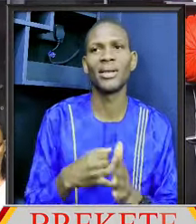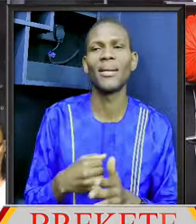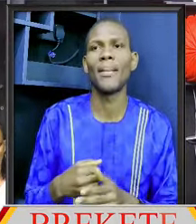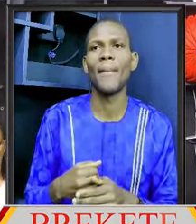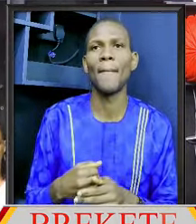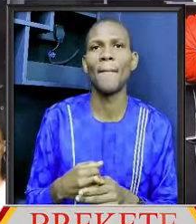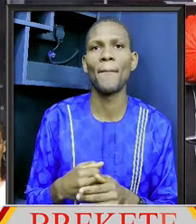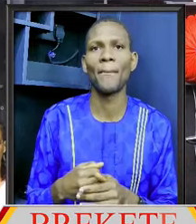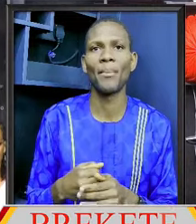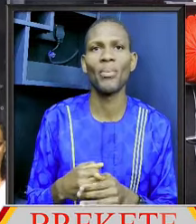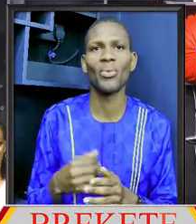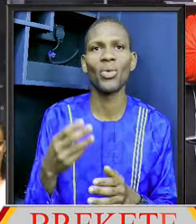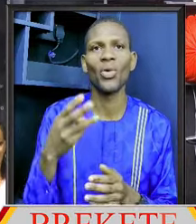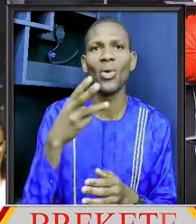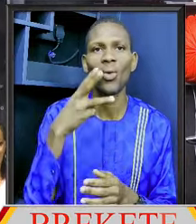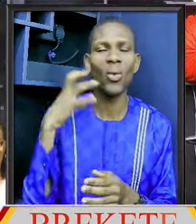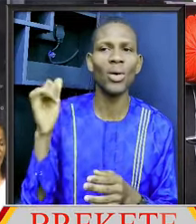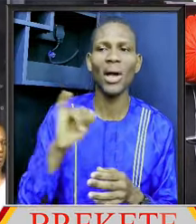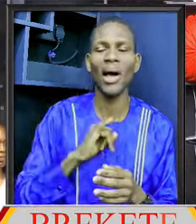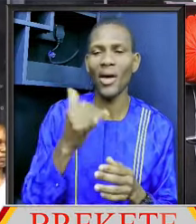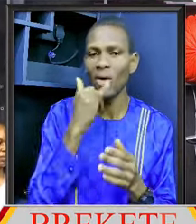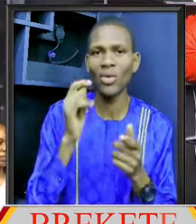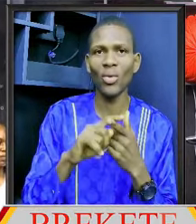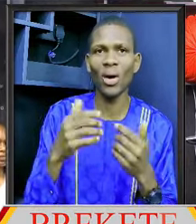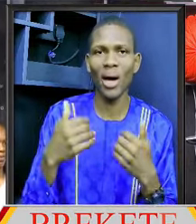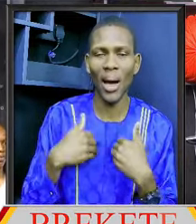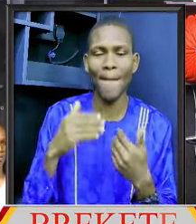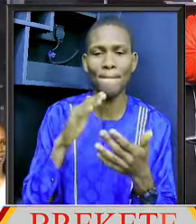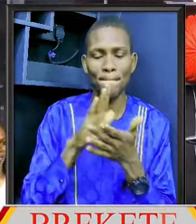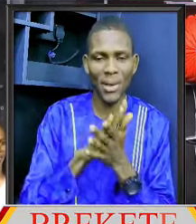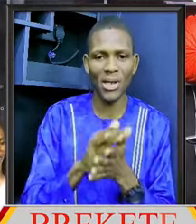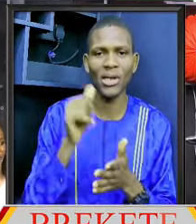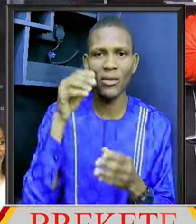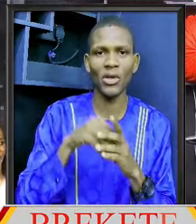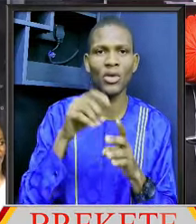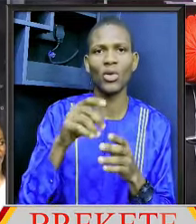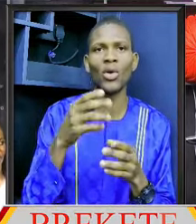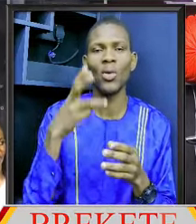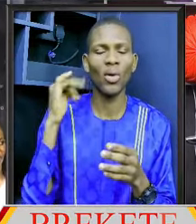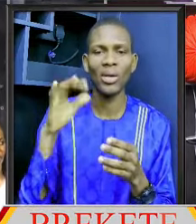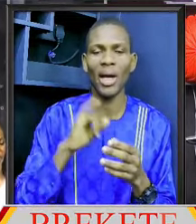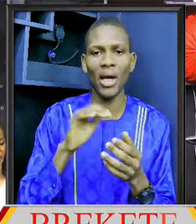True. So, was I wrong to have believed in you? Was I wrong to have trusted you?